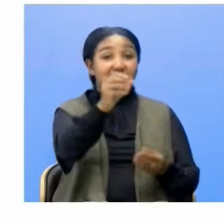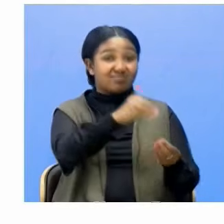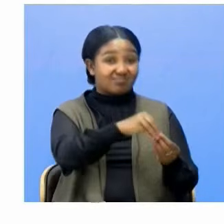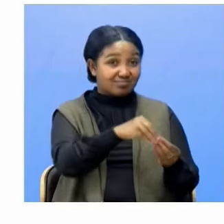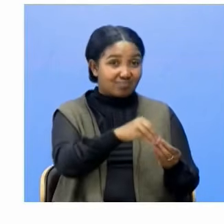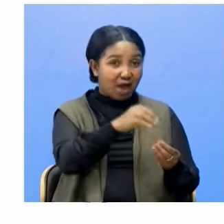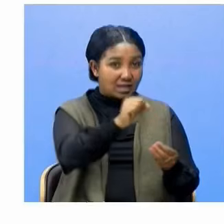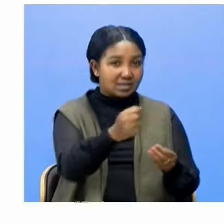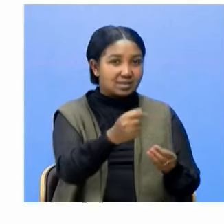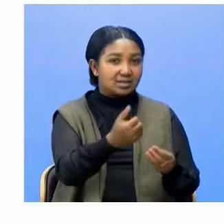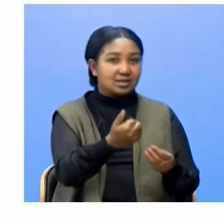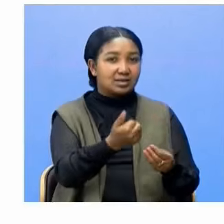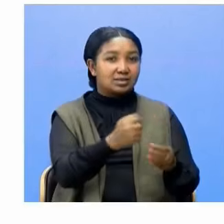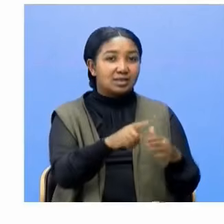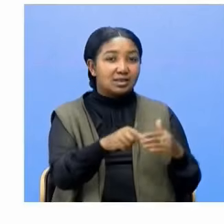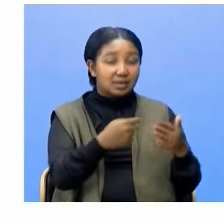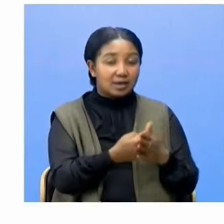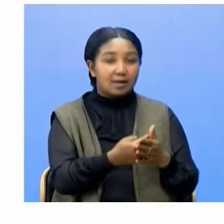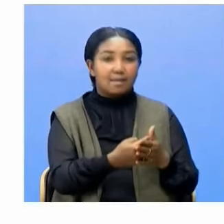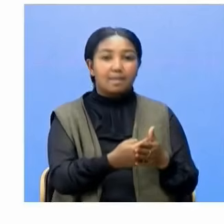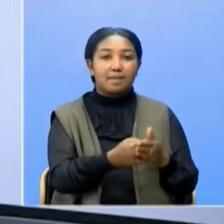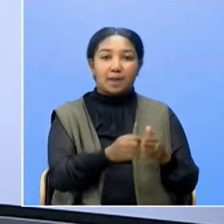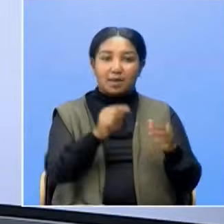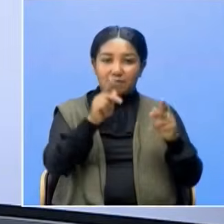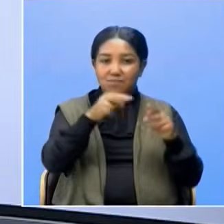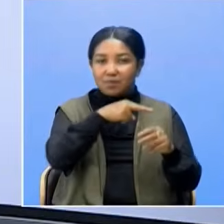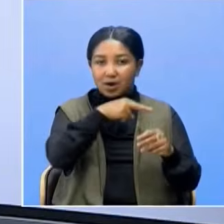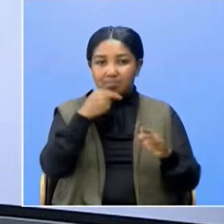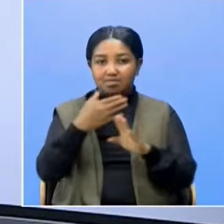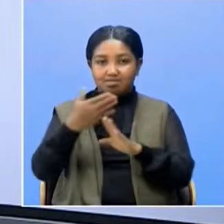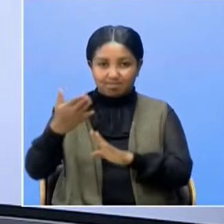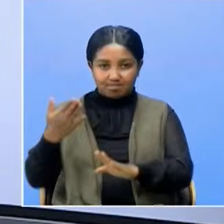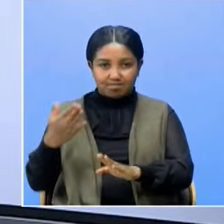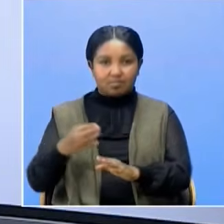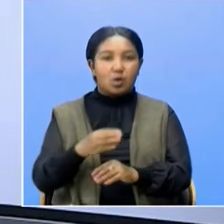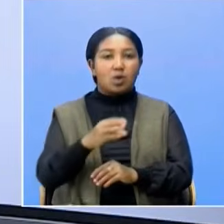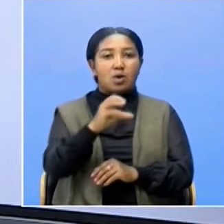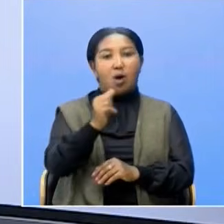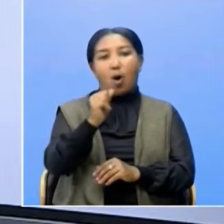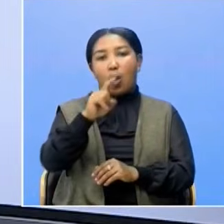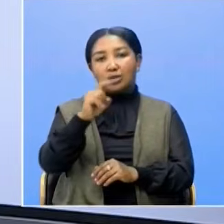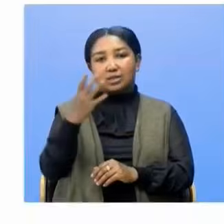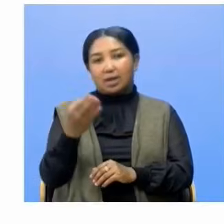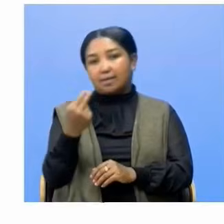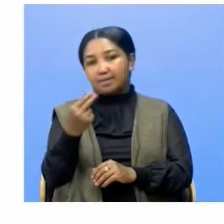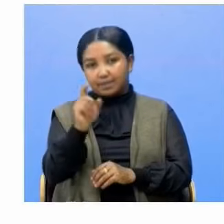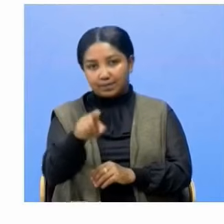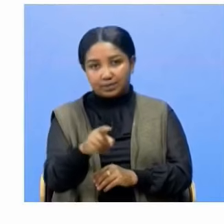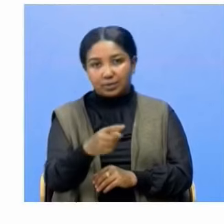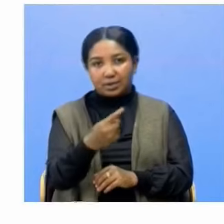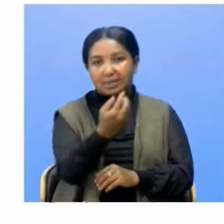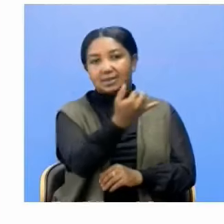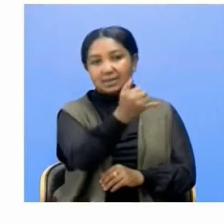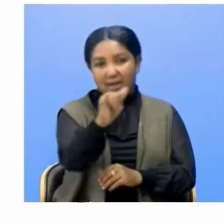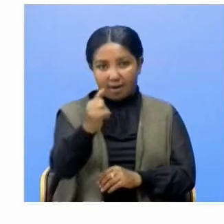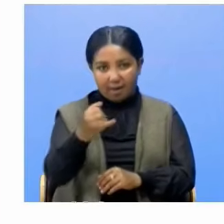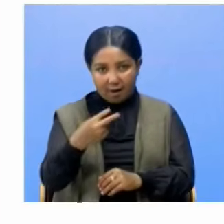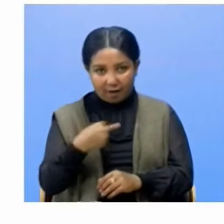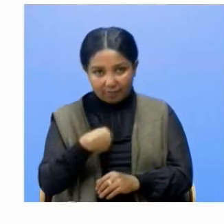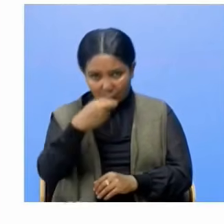They. Then before we pass on to the verb, we have to use an auxiliary. Yeah? They have